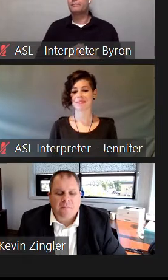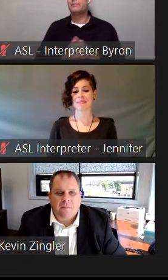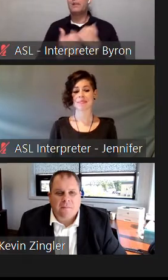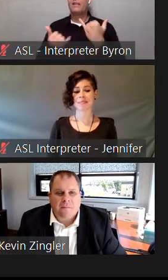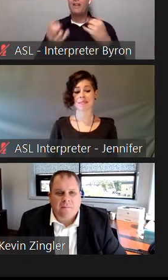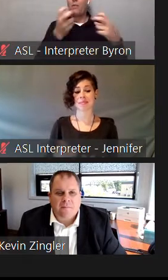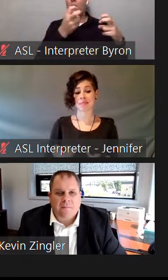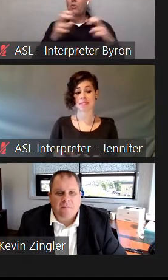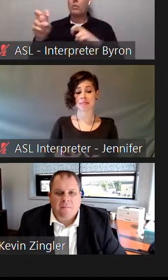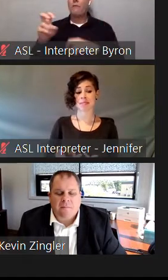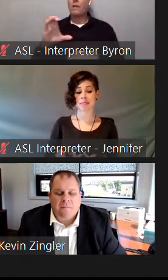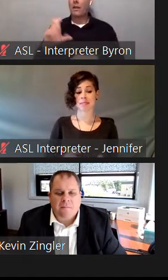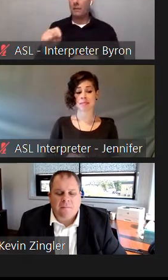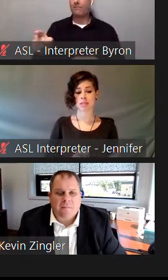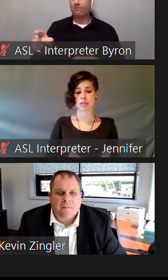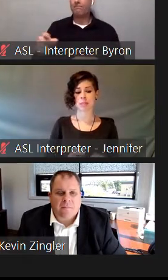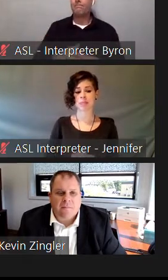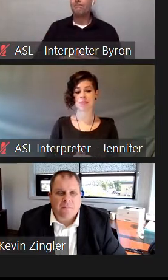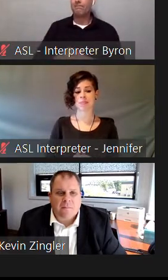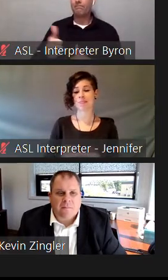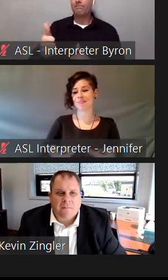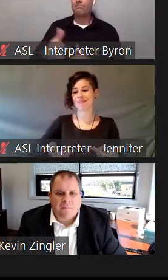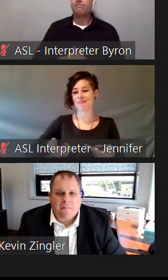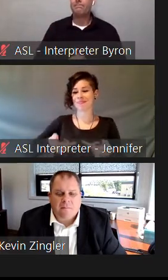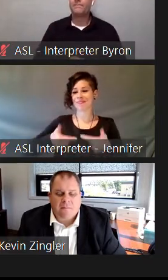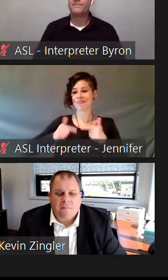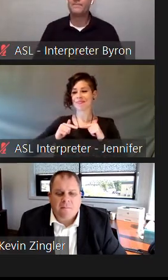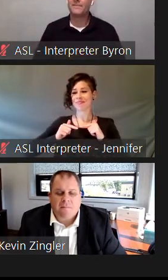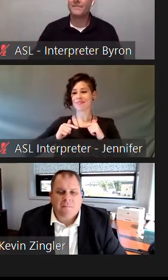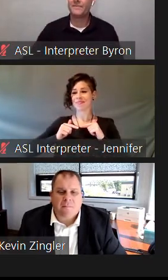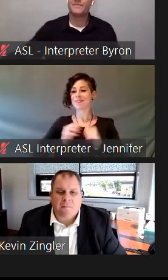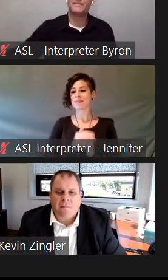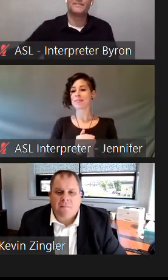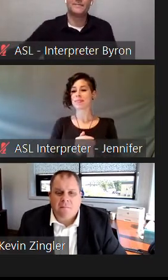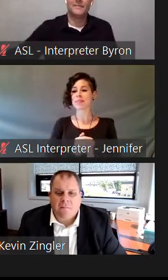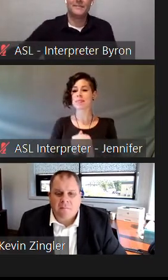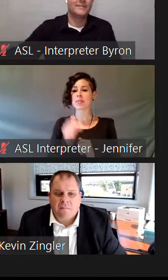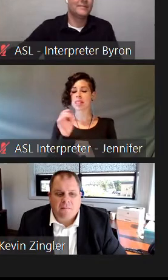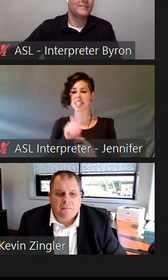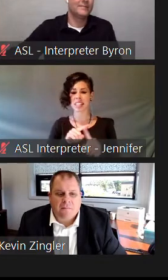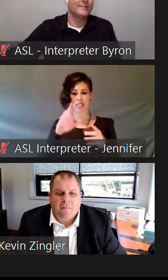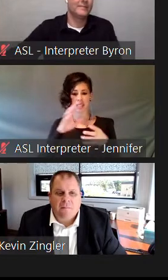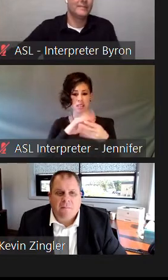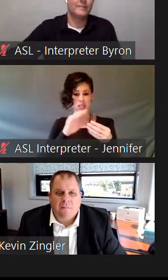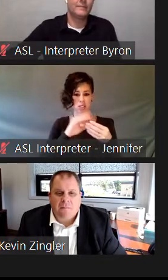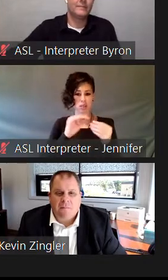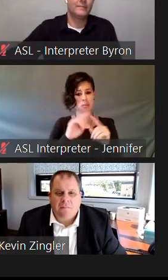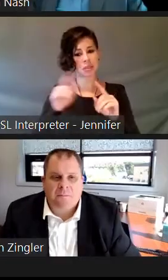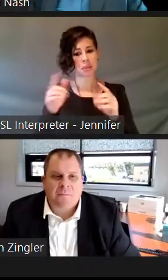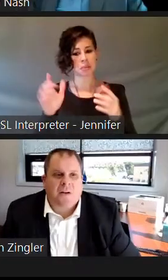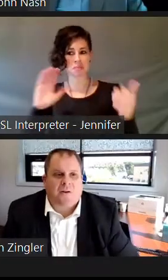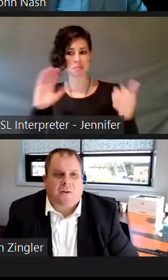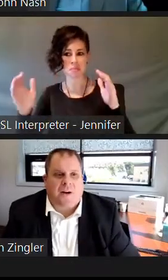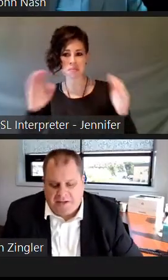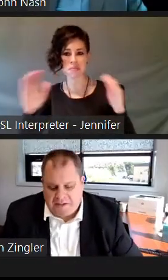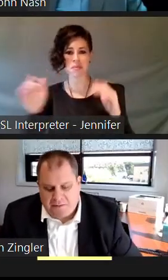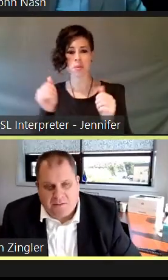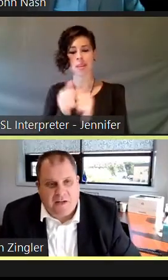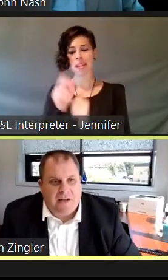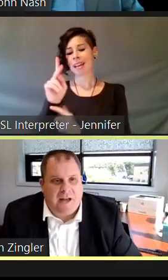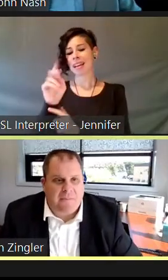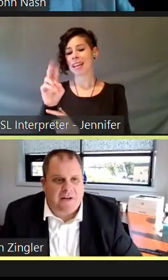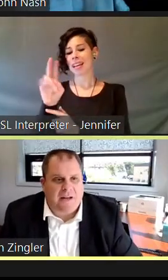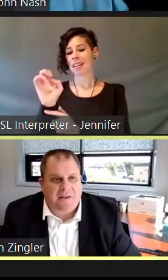Connecticut and take a look at a different story with a lot of similarities, but some differences with Kevin. Great. Thanks